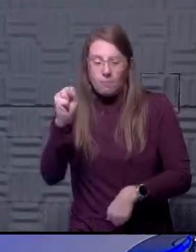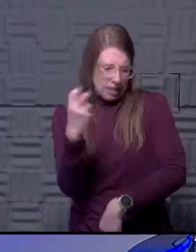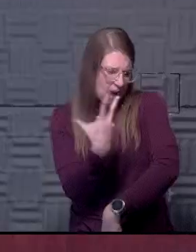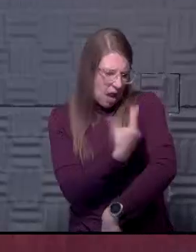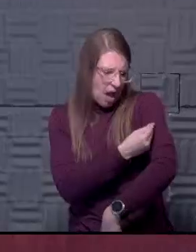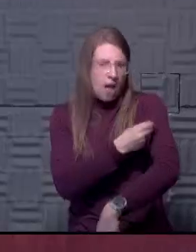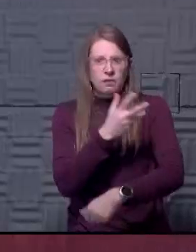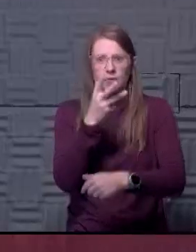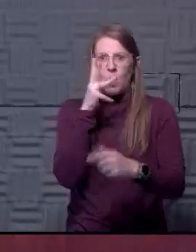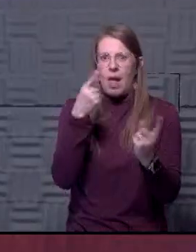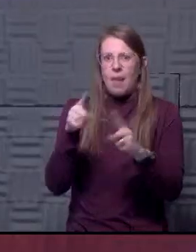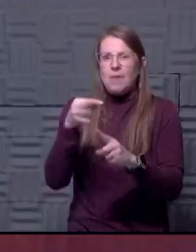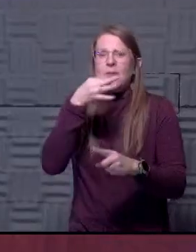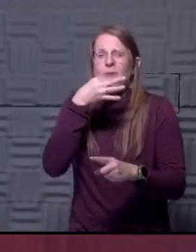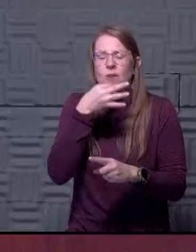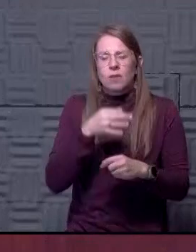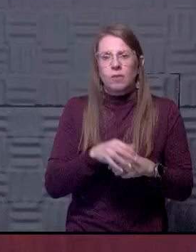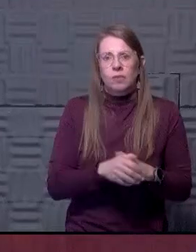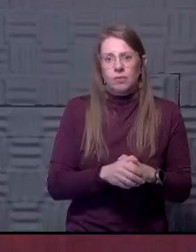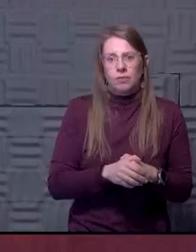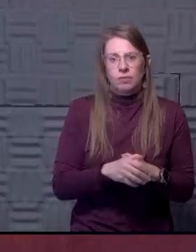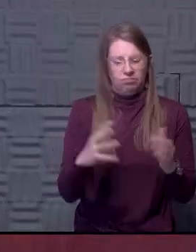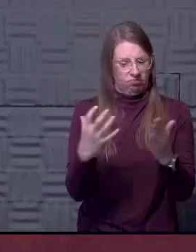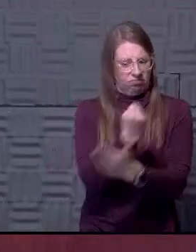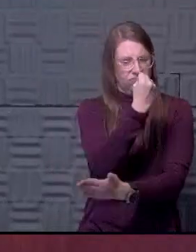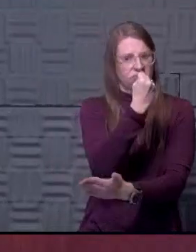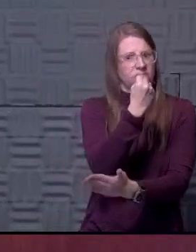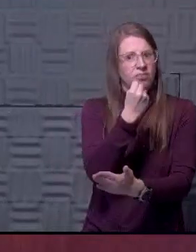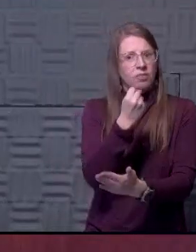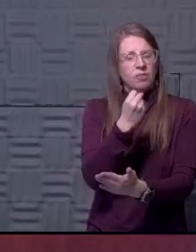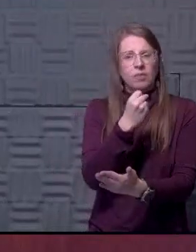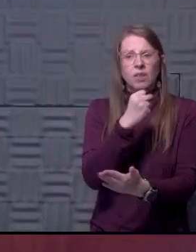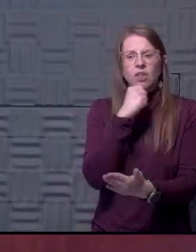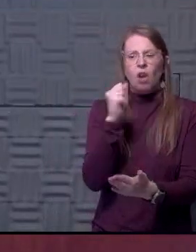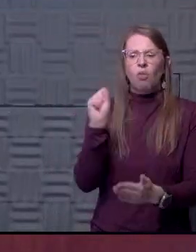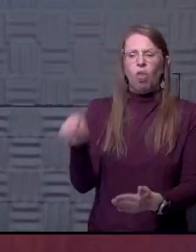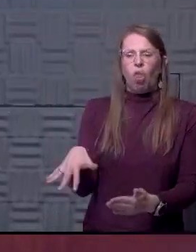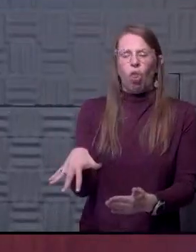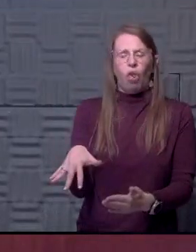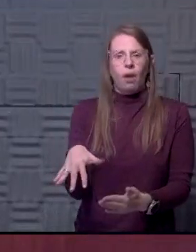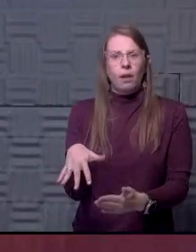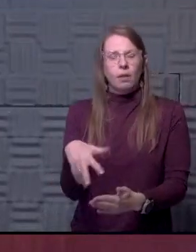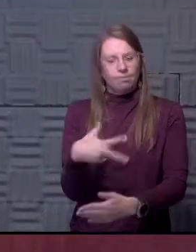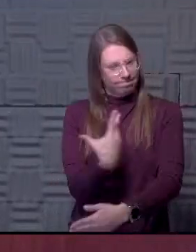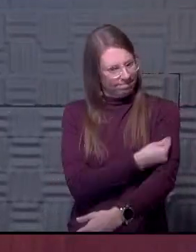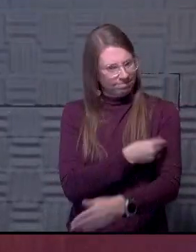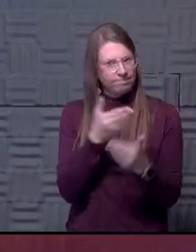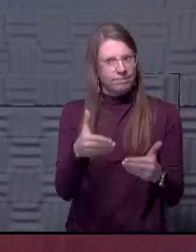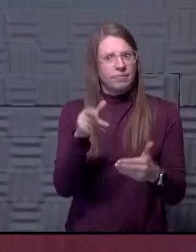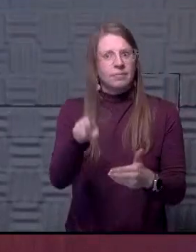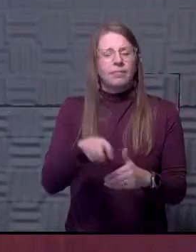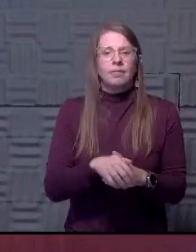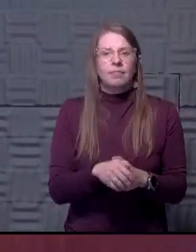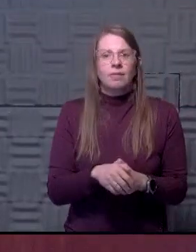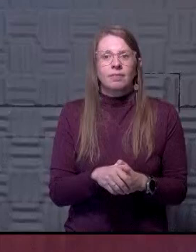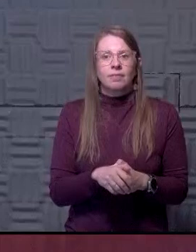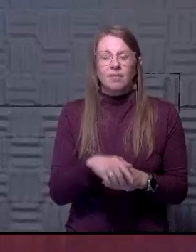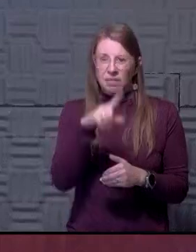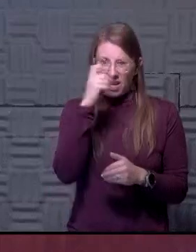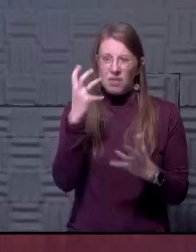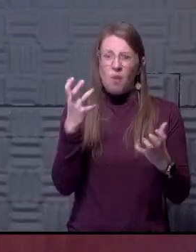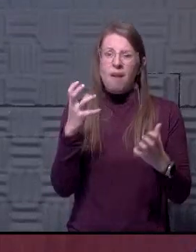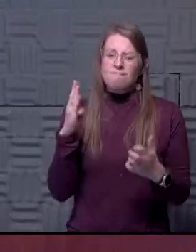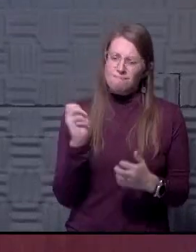to you. Don't squander that opportunity. Don't throw away your shot because you want to get back to